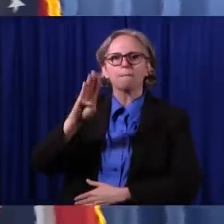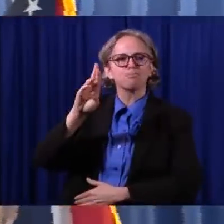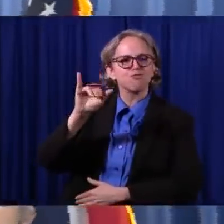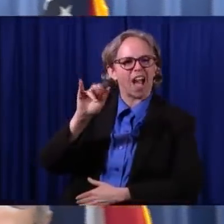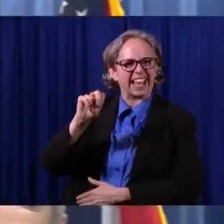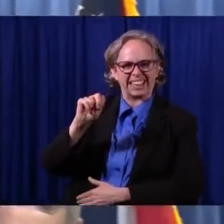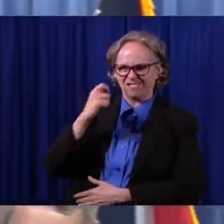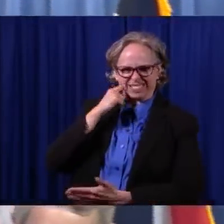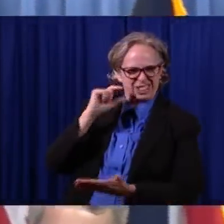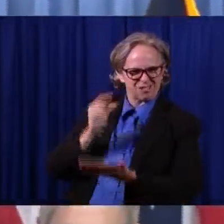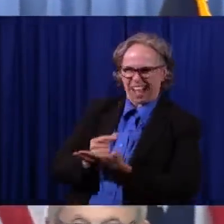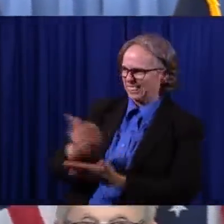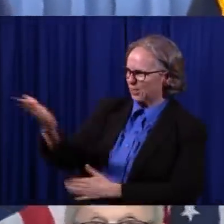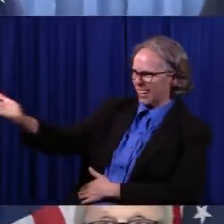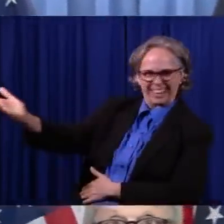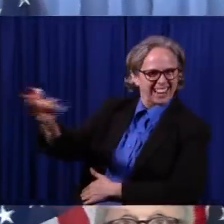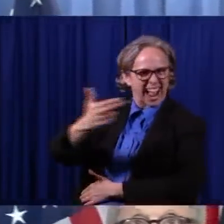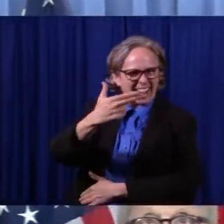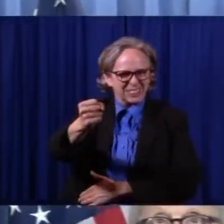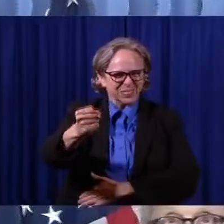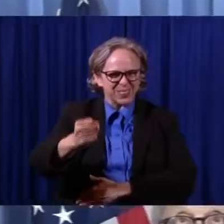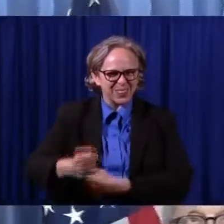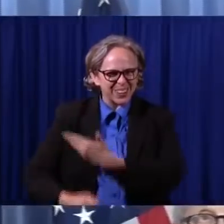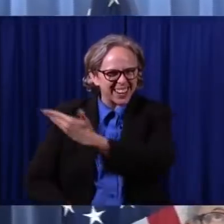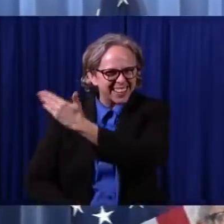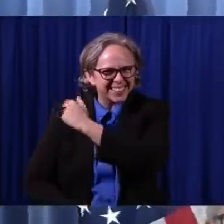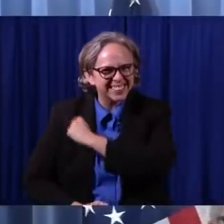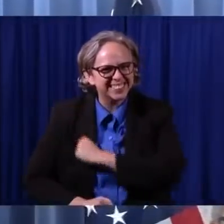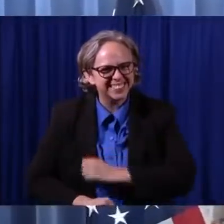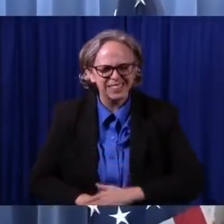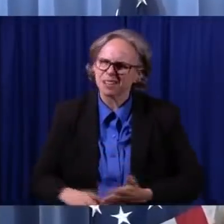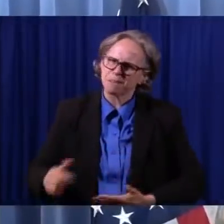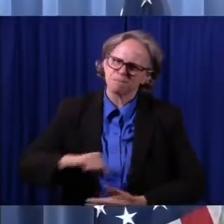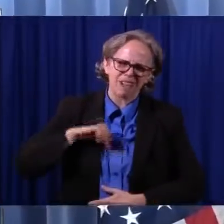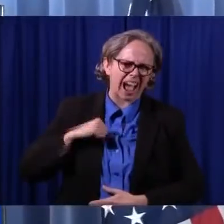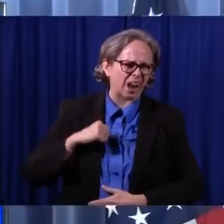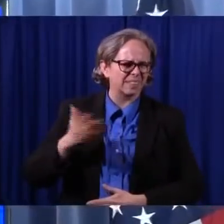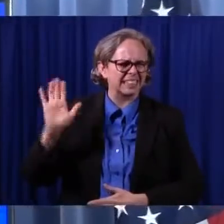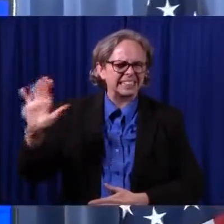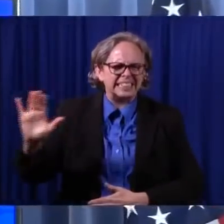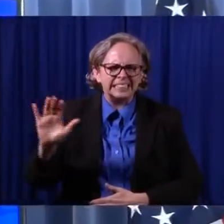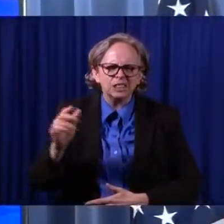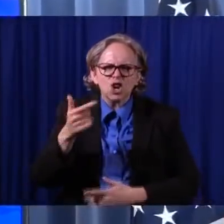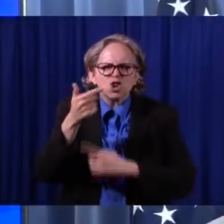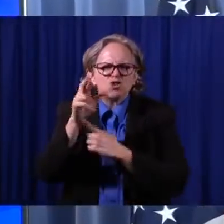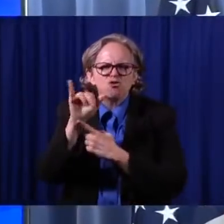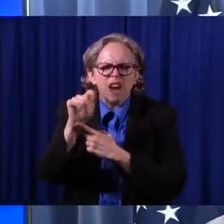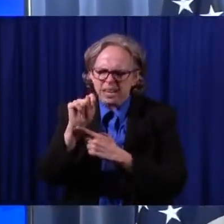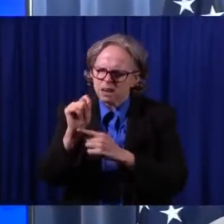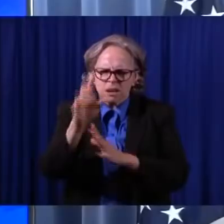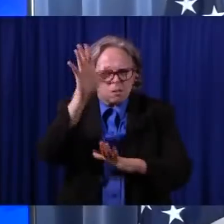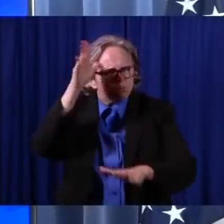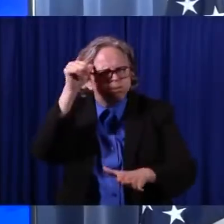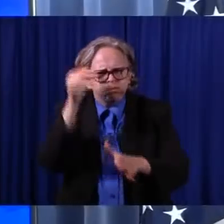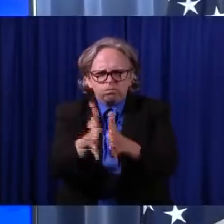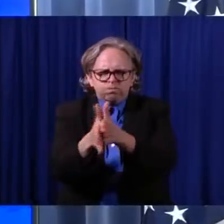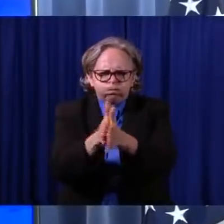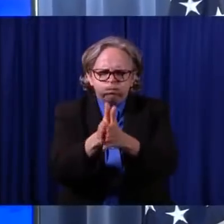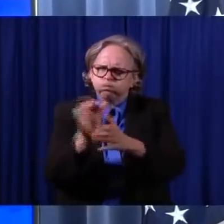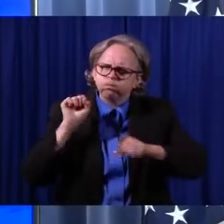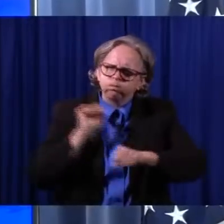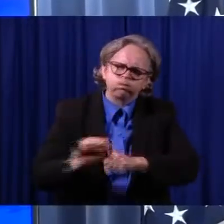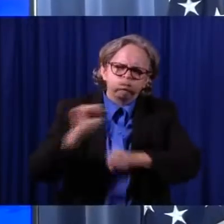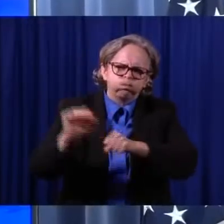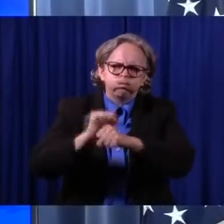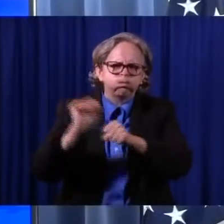school. I'm proud. We're proud of his grit and his determination. He kept continuing to